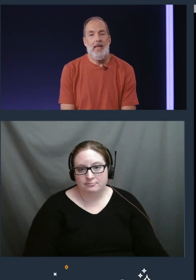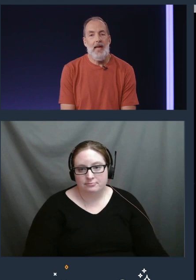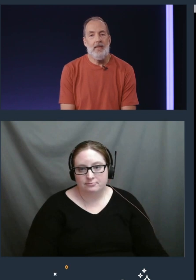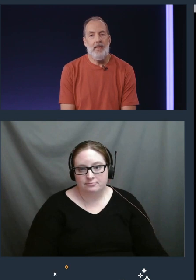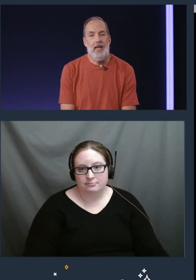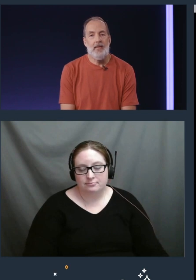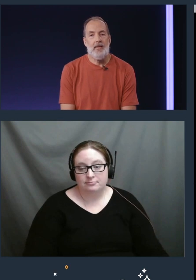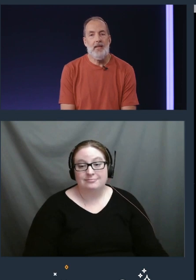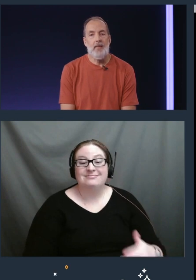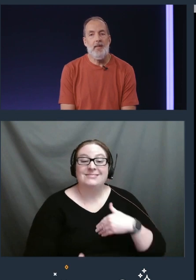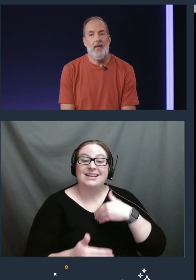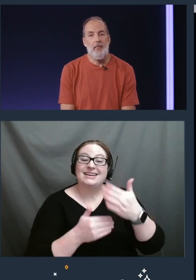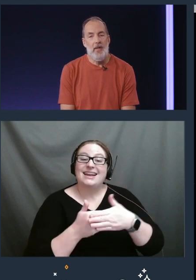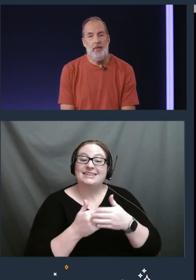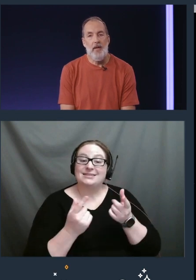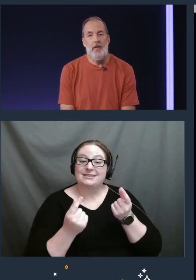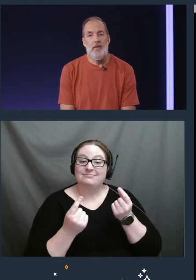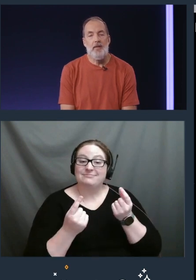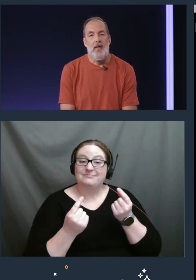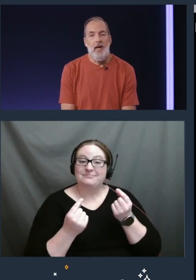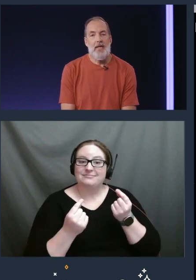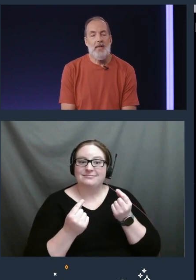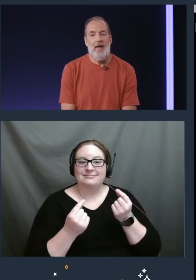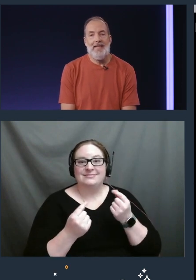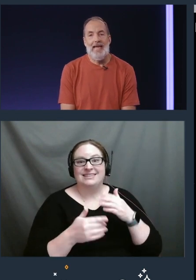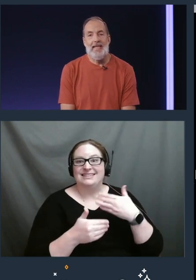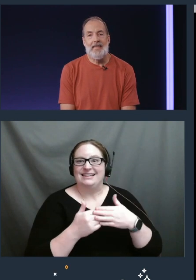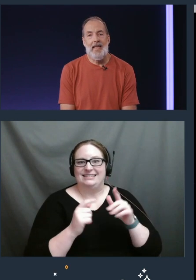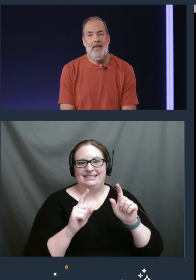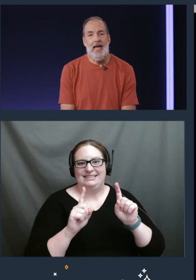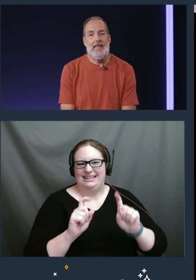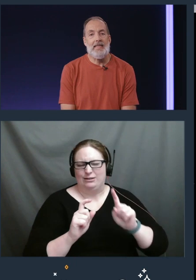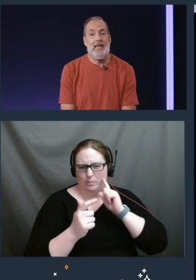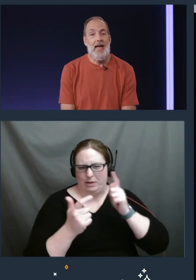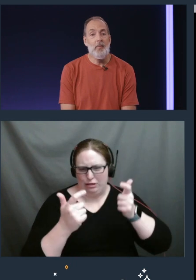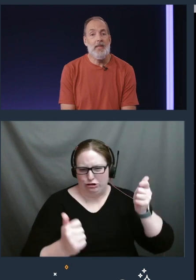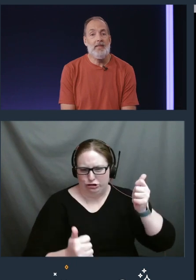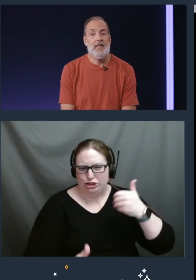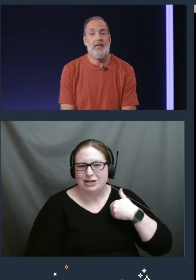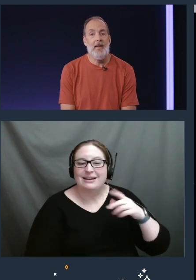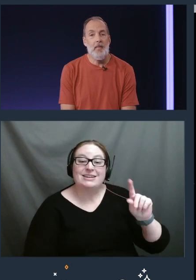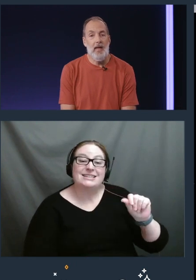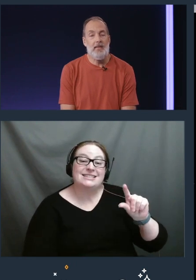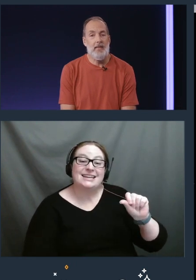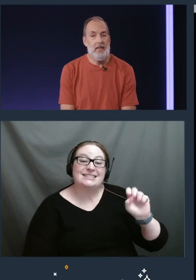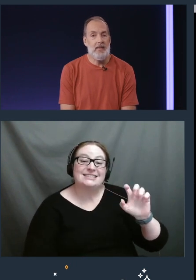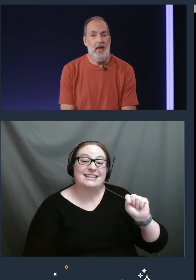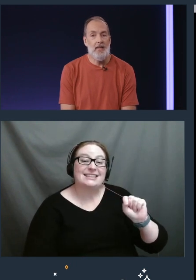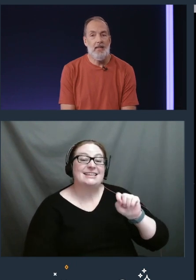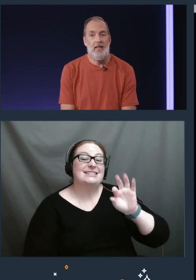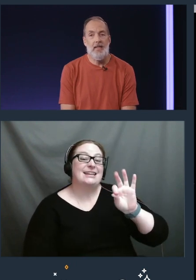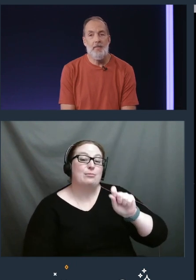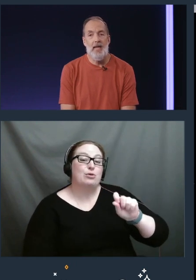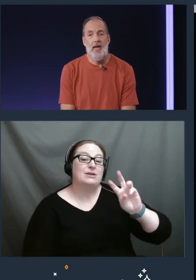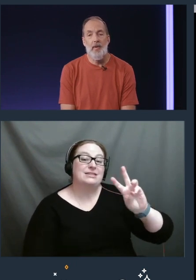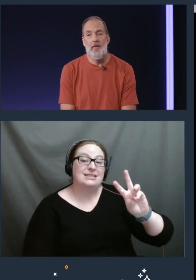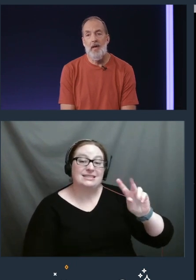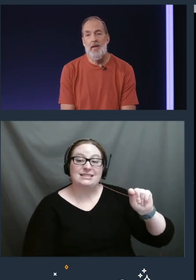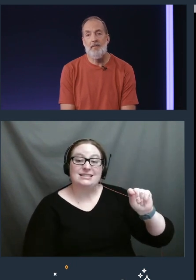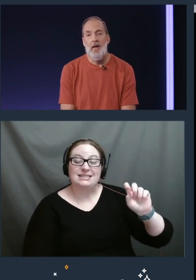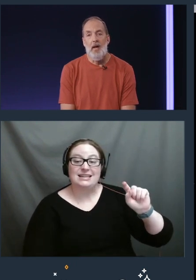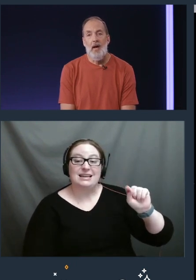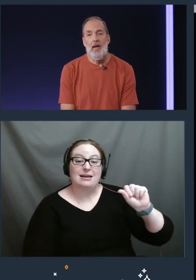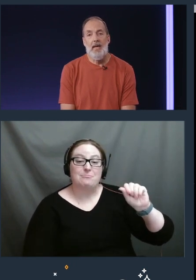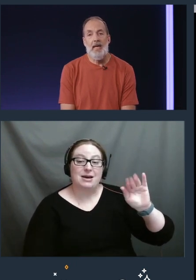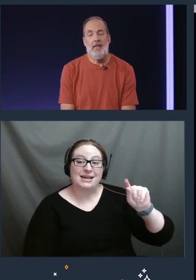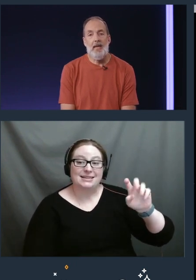So my next test is going to be much larger. I actually have a data set that is 9.6 terabytes in size. It's made up of a lot